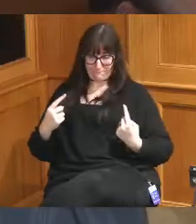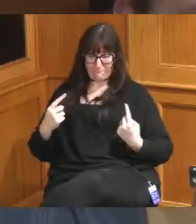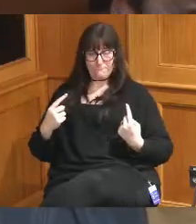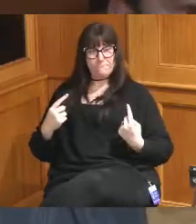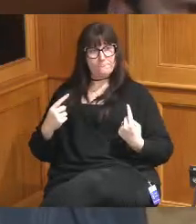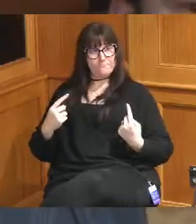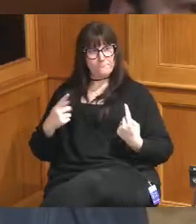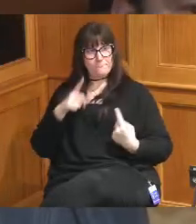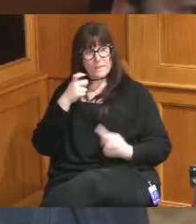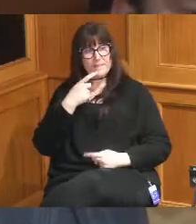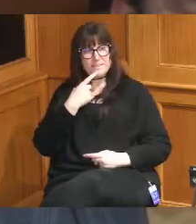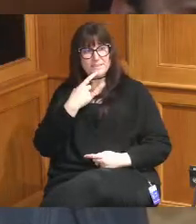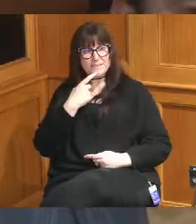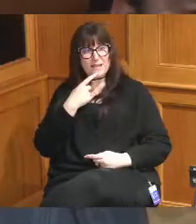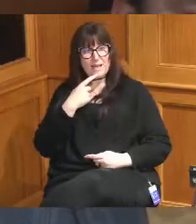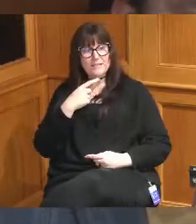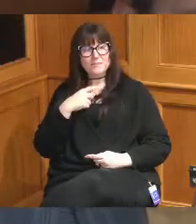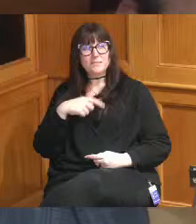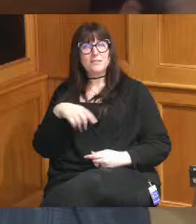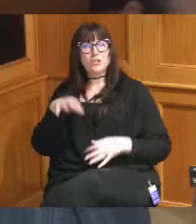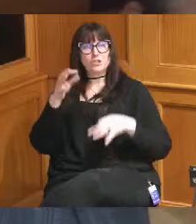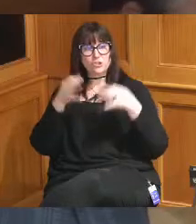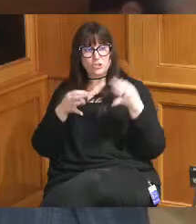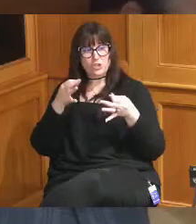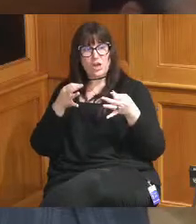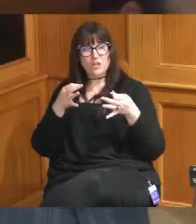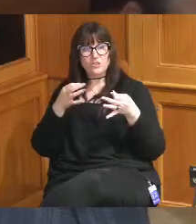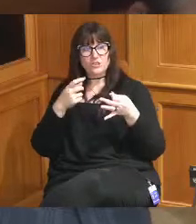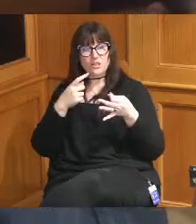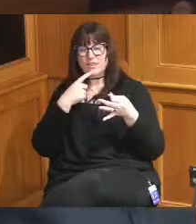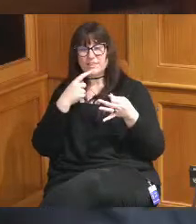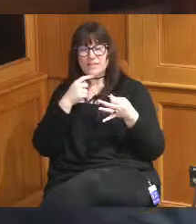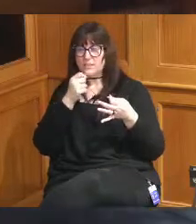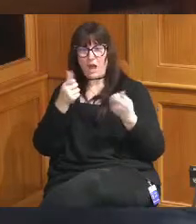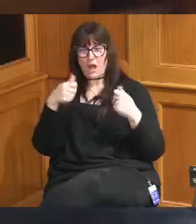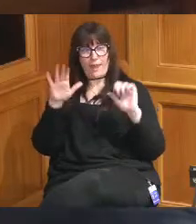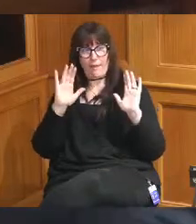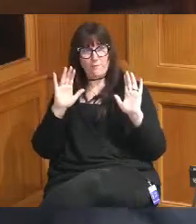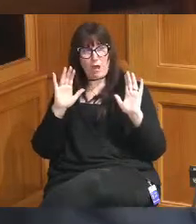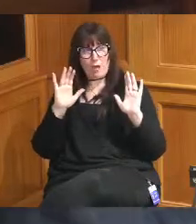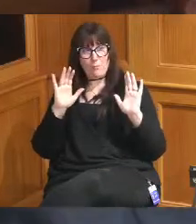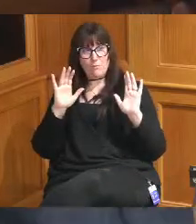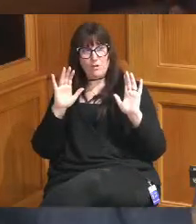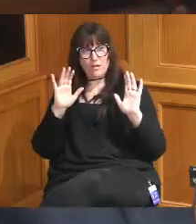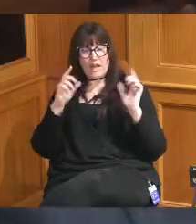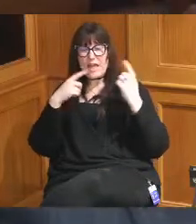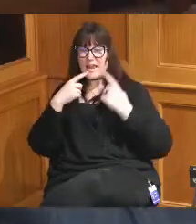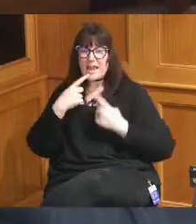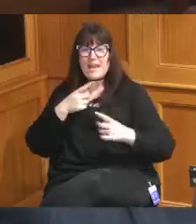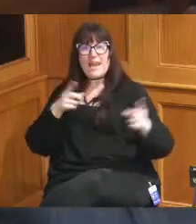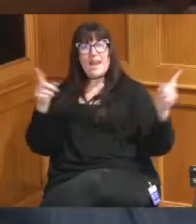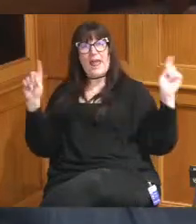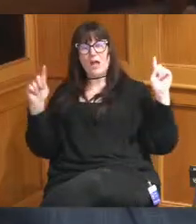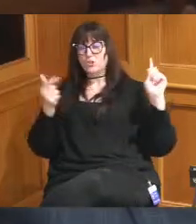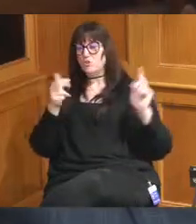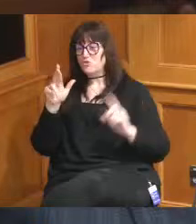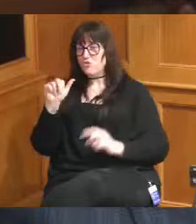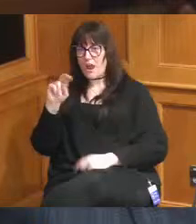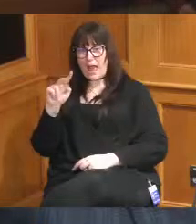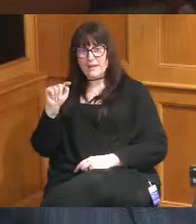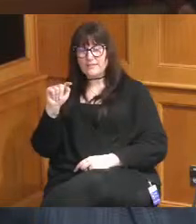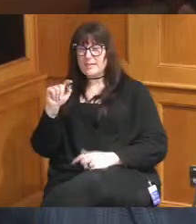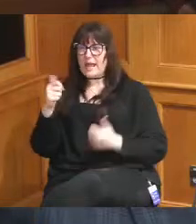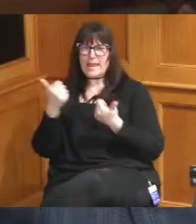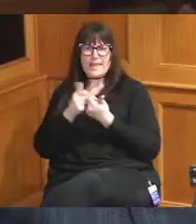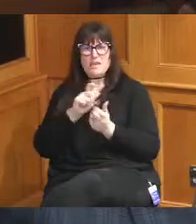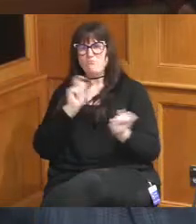said there's a judge named Nicole Sanders that said she just won't give up, and announced a major grant. It was a game changer and